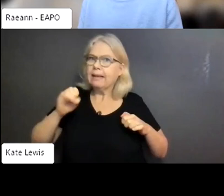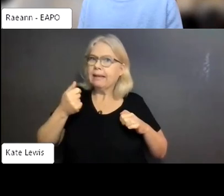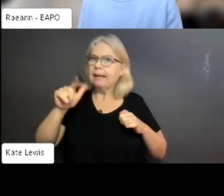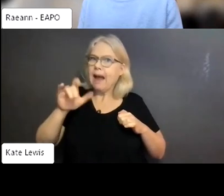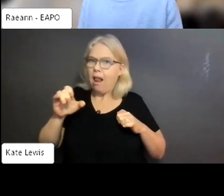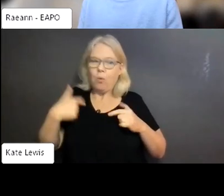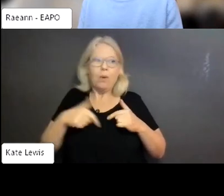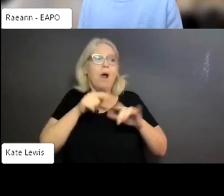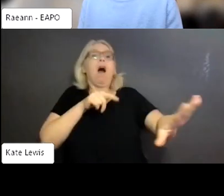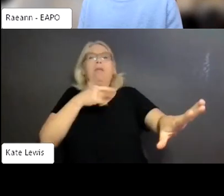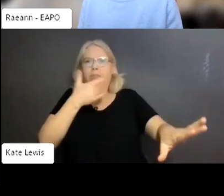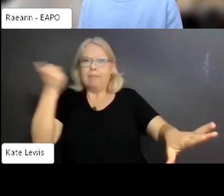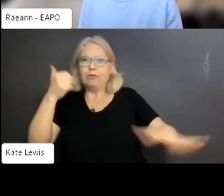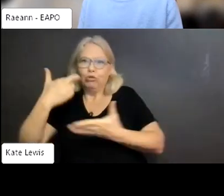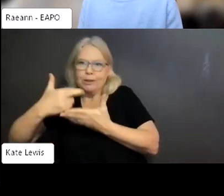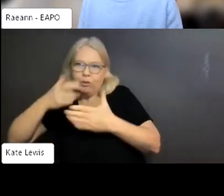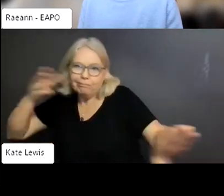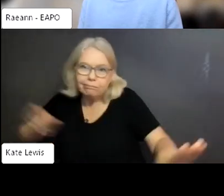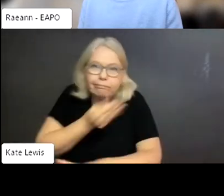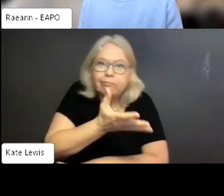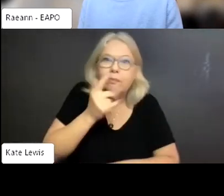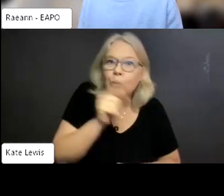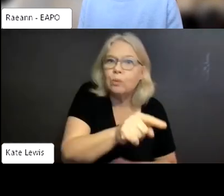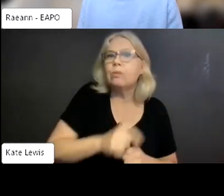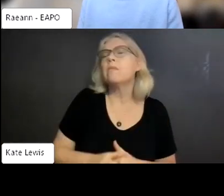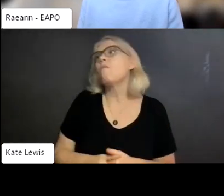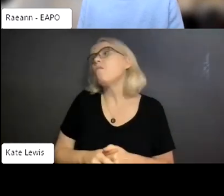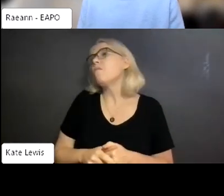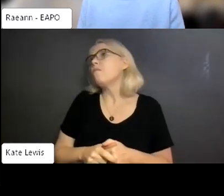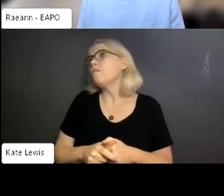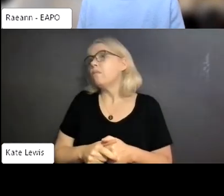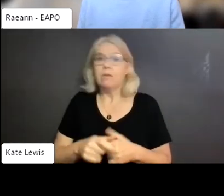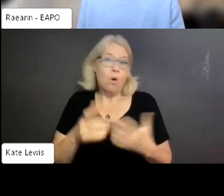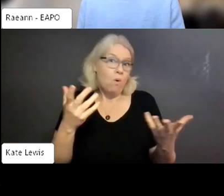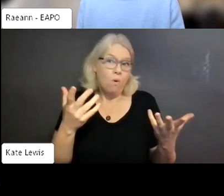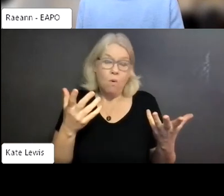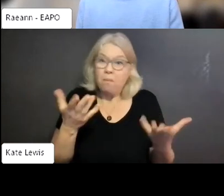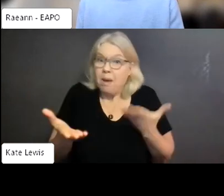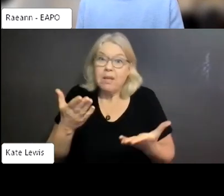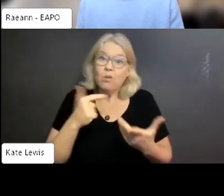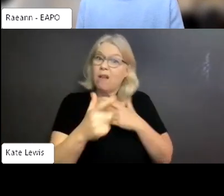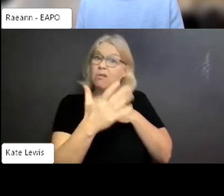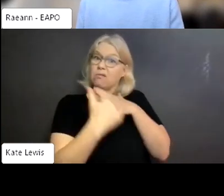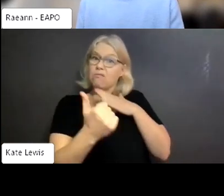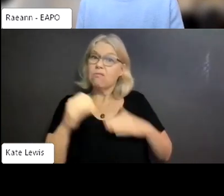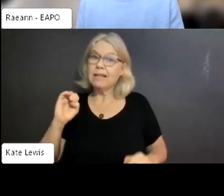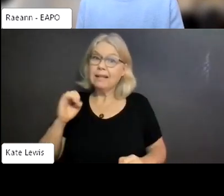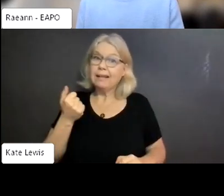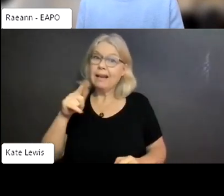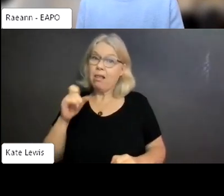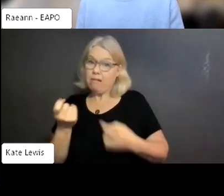developing resources for different gaps that there may be, bringing Egale in for training for your next workshop, things like